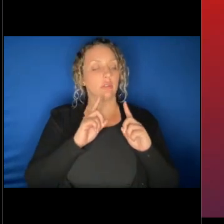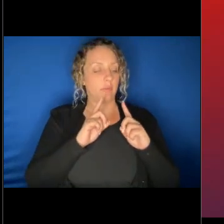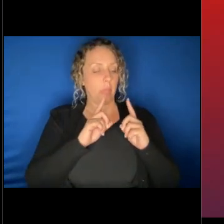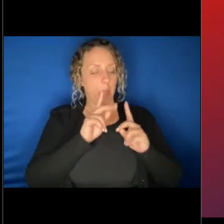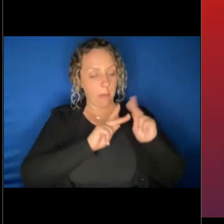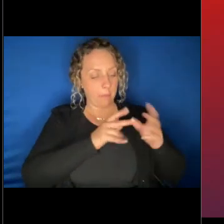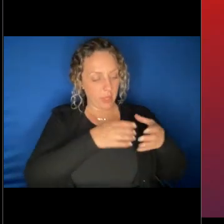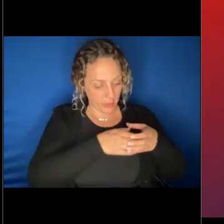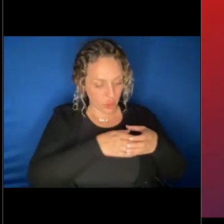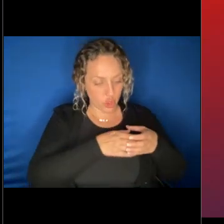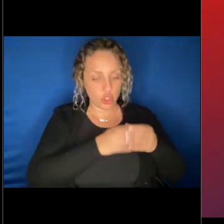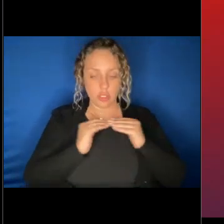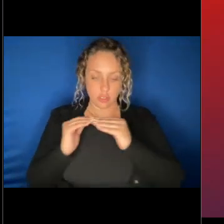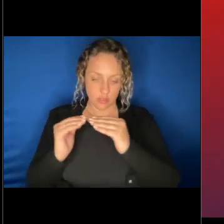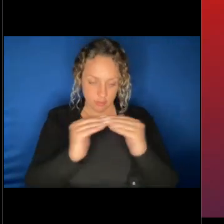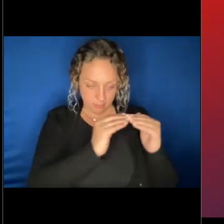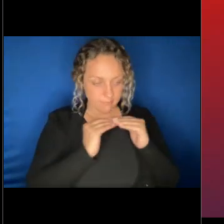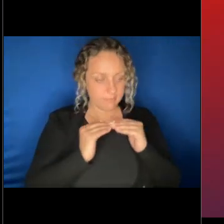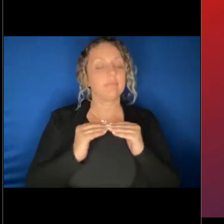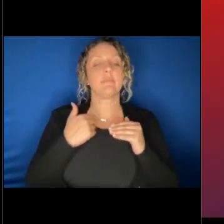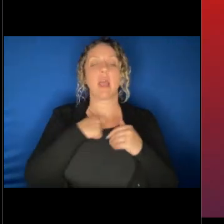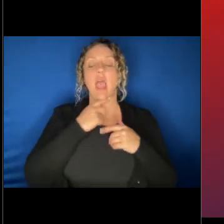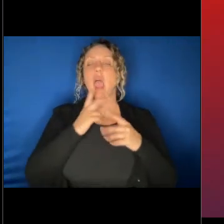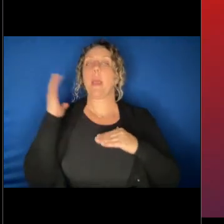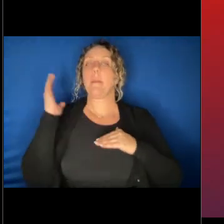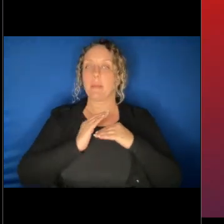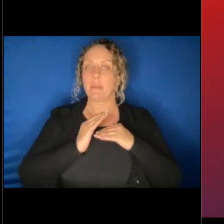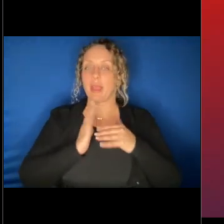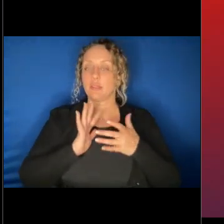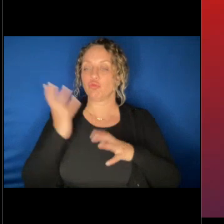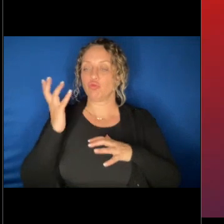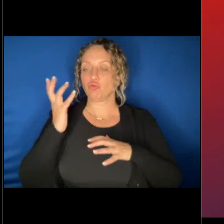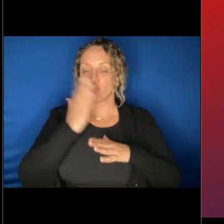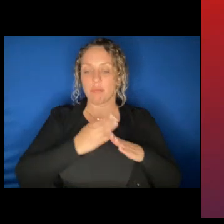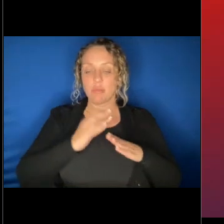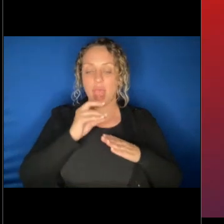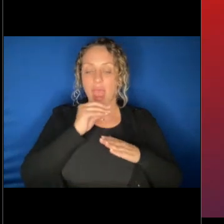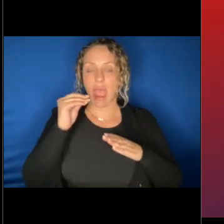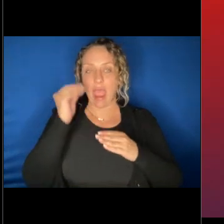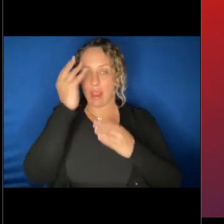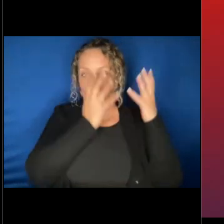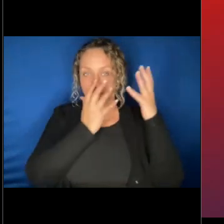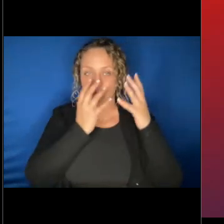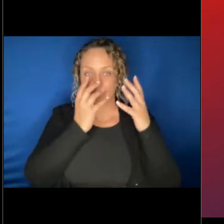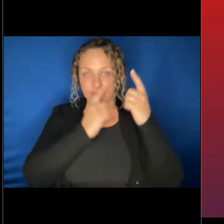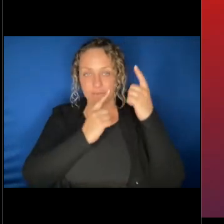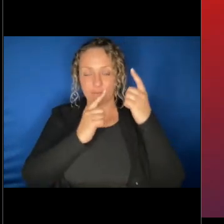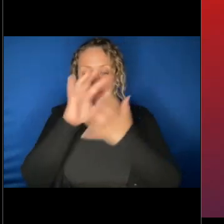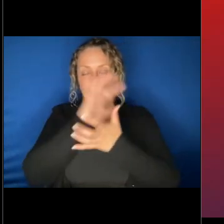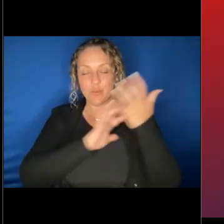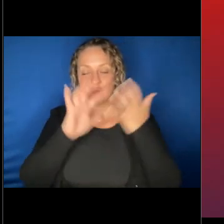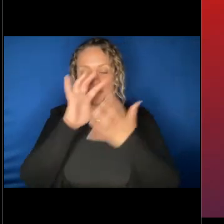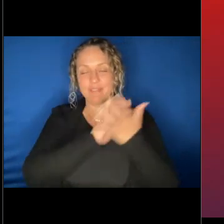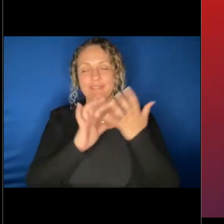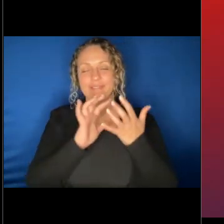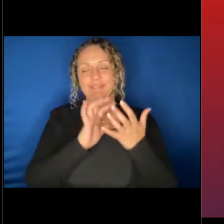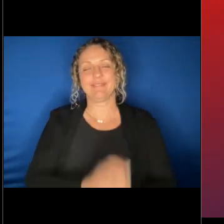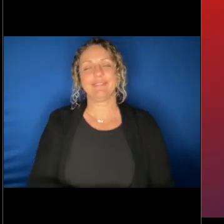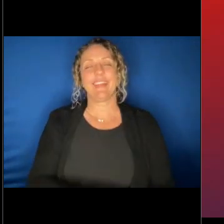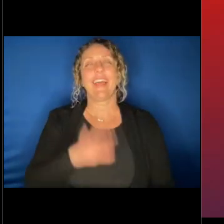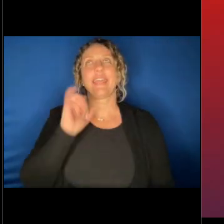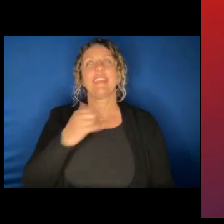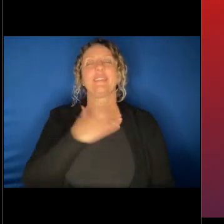minimize disruptions, and we minimize confusion. So having said that, that is my position. And what I'd like to do